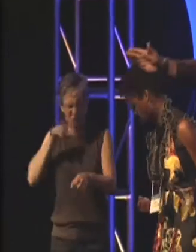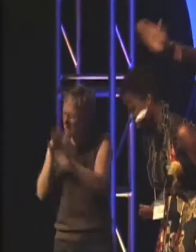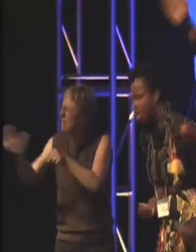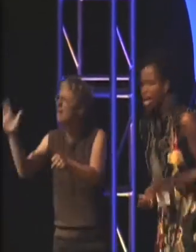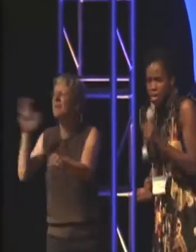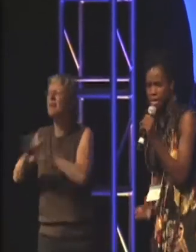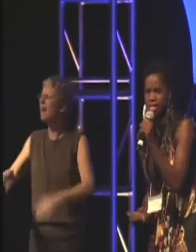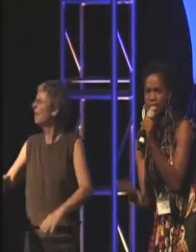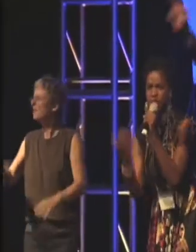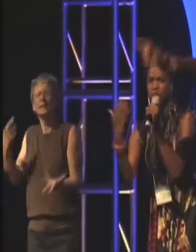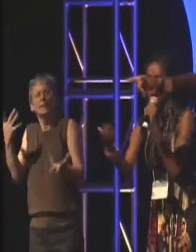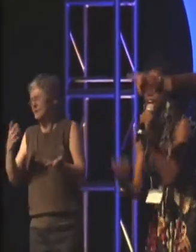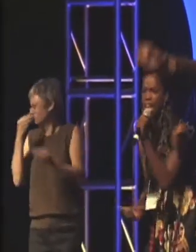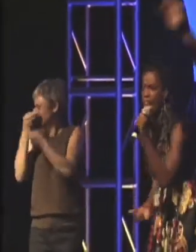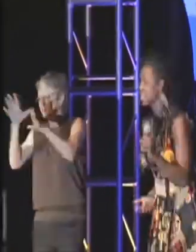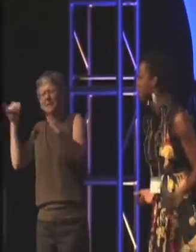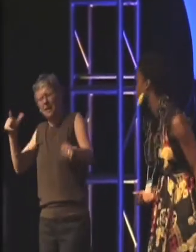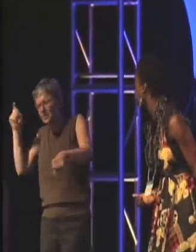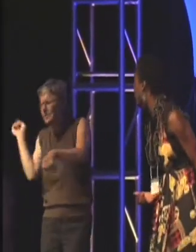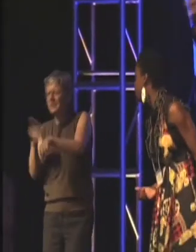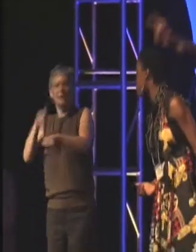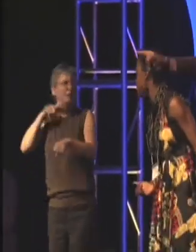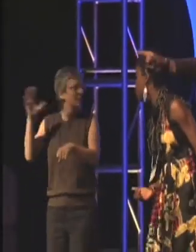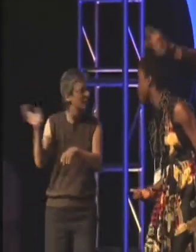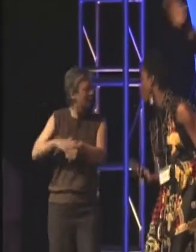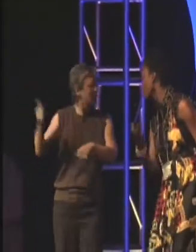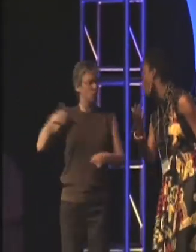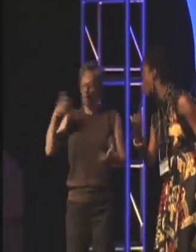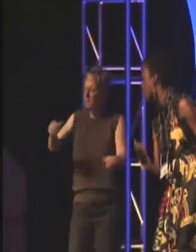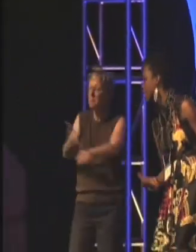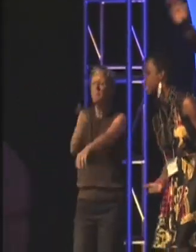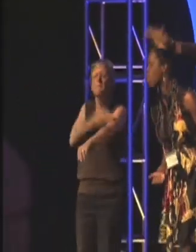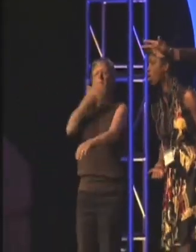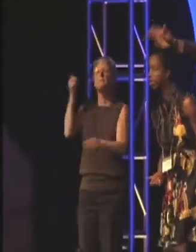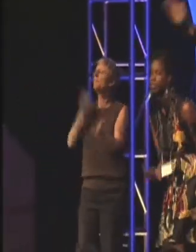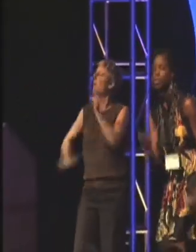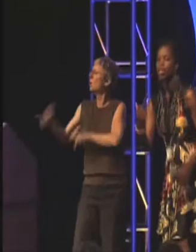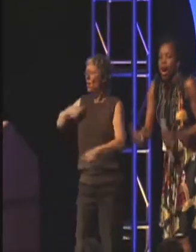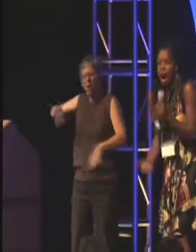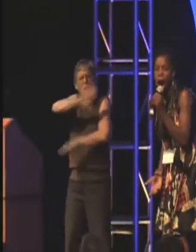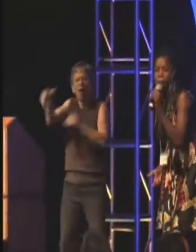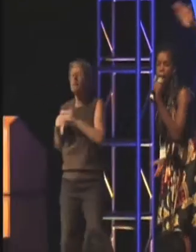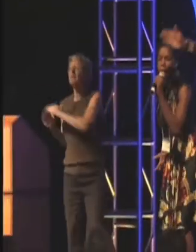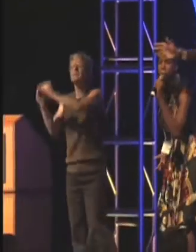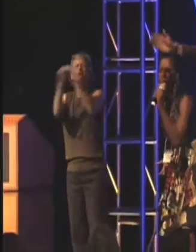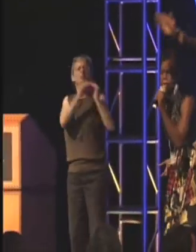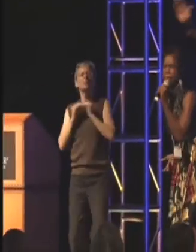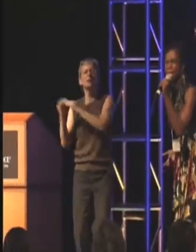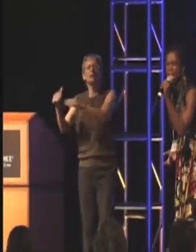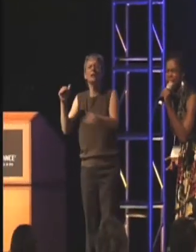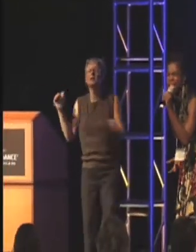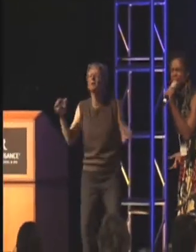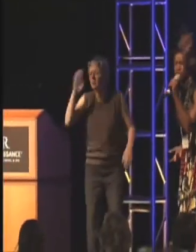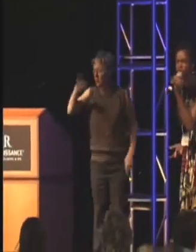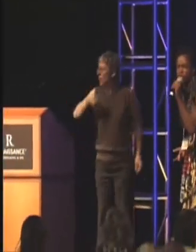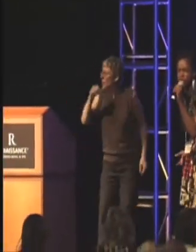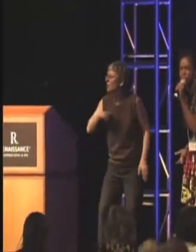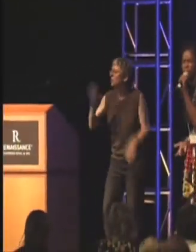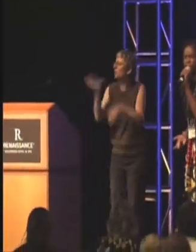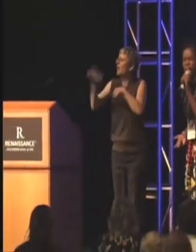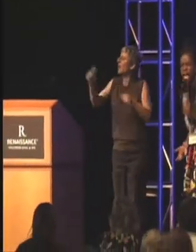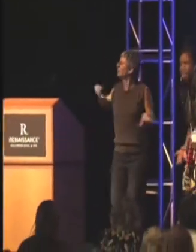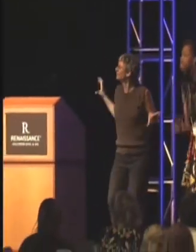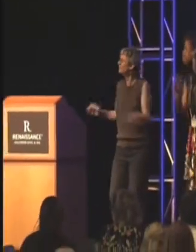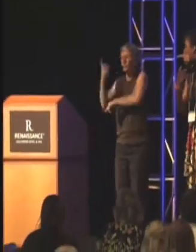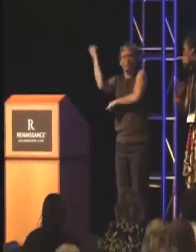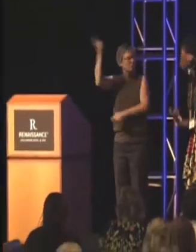this. This is a call to action. We gotta be better people, we are created equal. More women and men in the struggle to